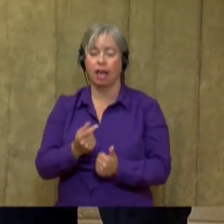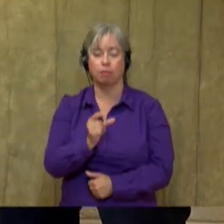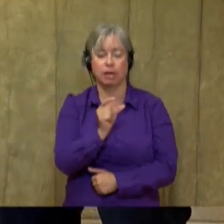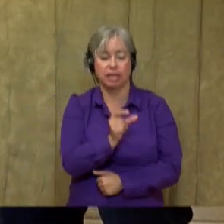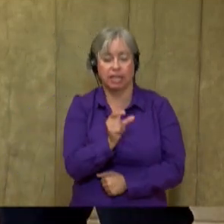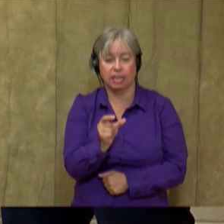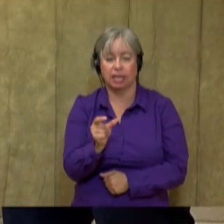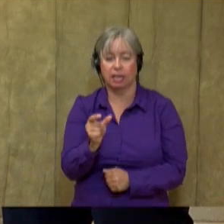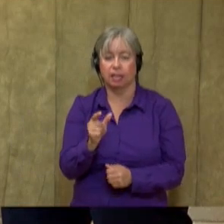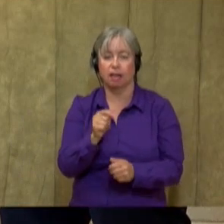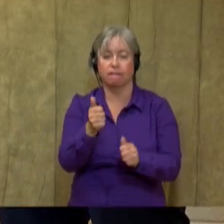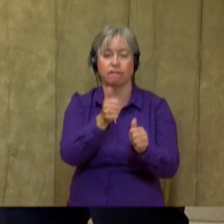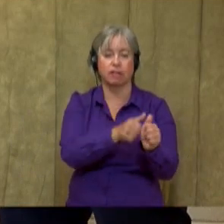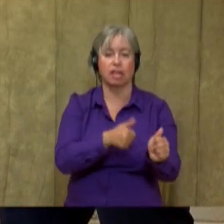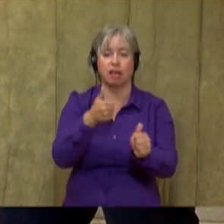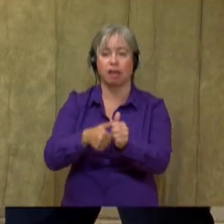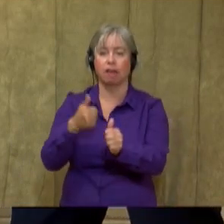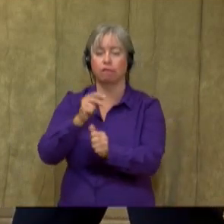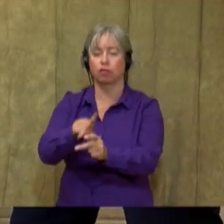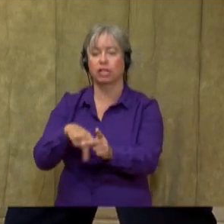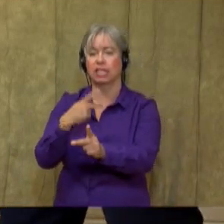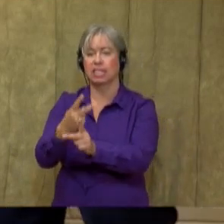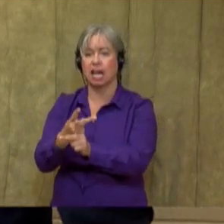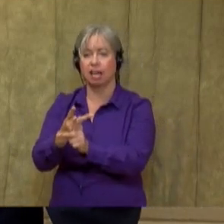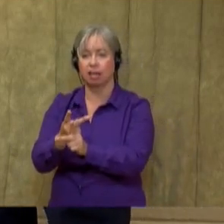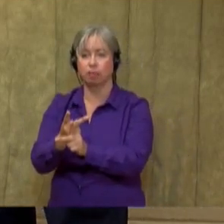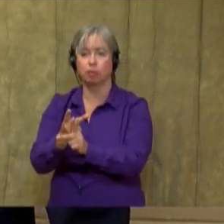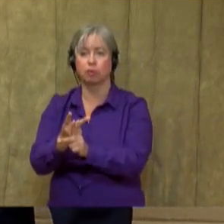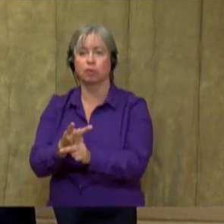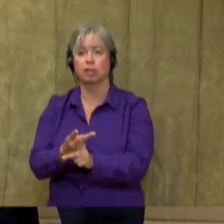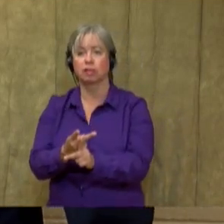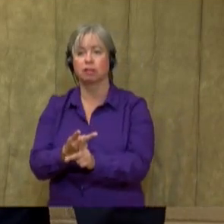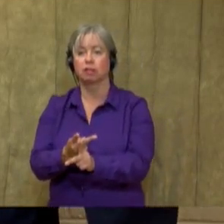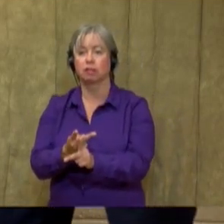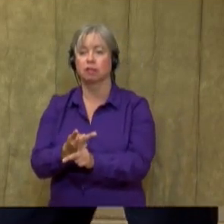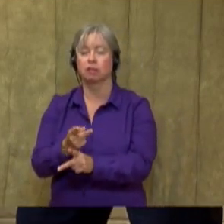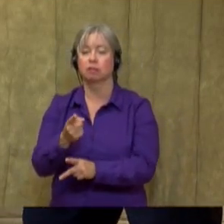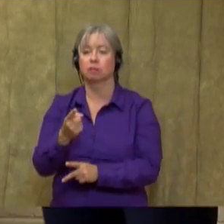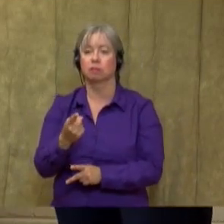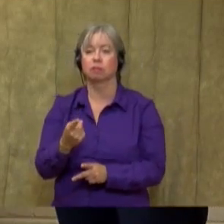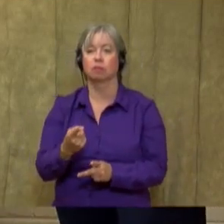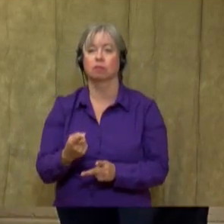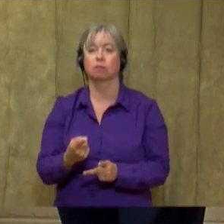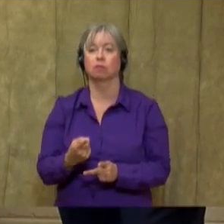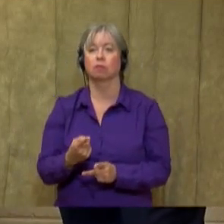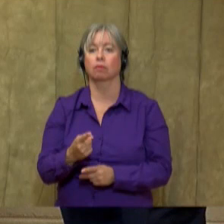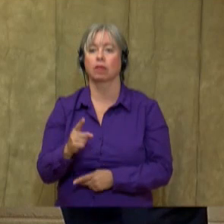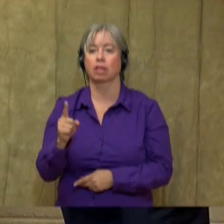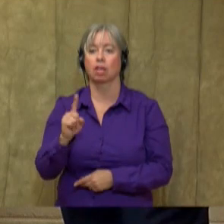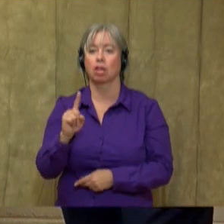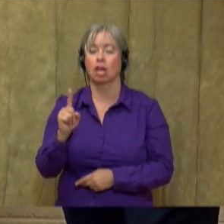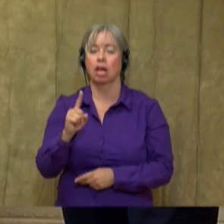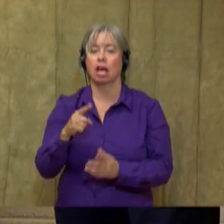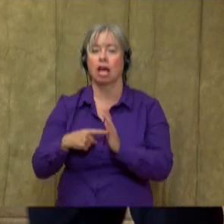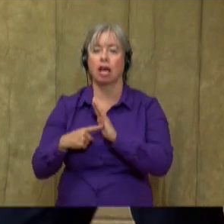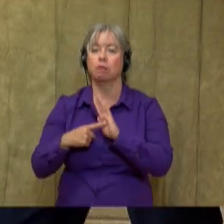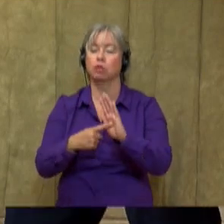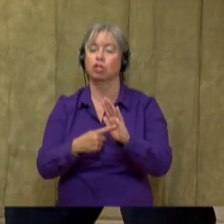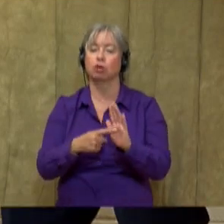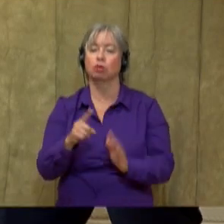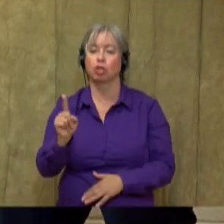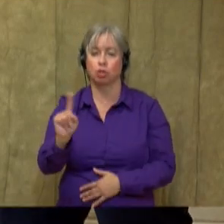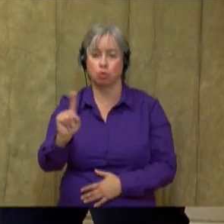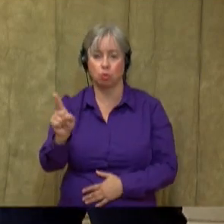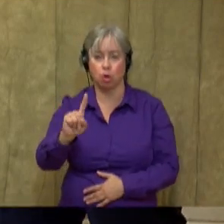type there are. So in this particular image, I'm showing you where the location of the 3